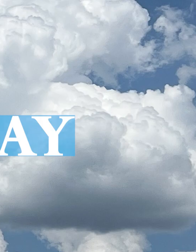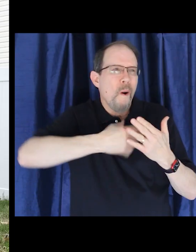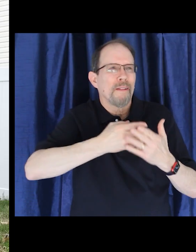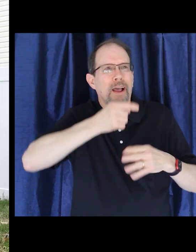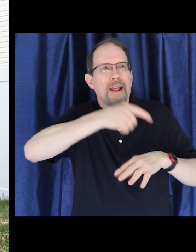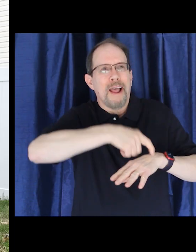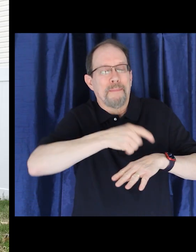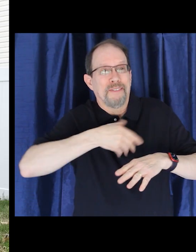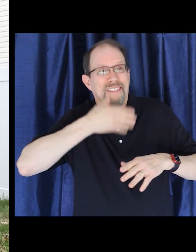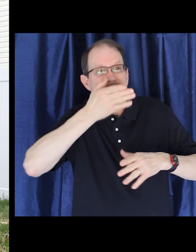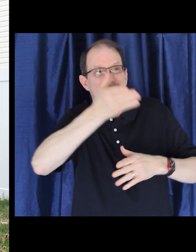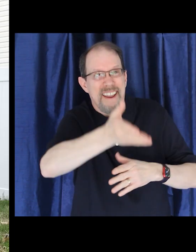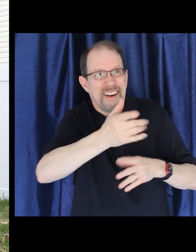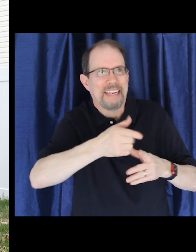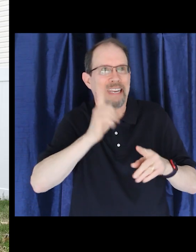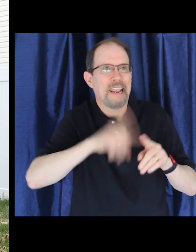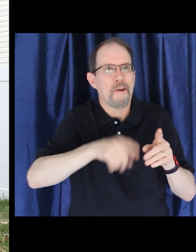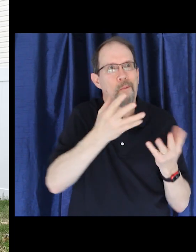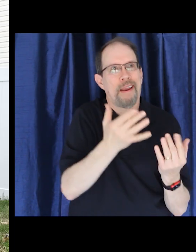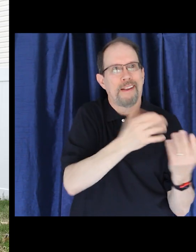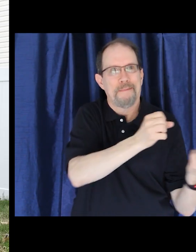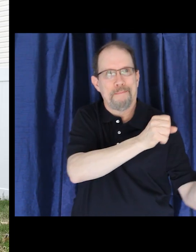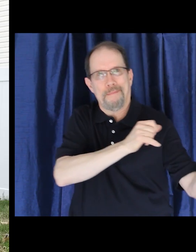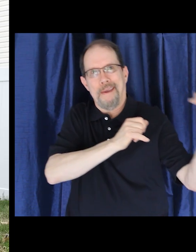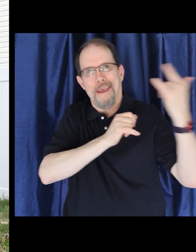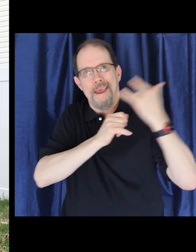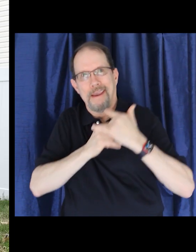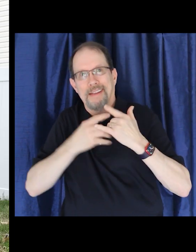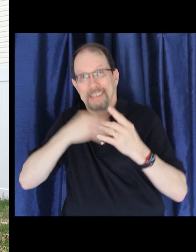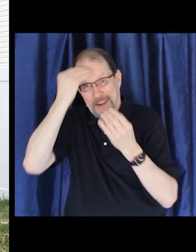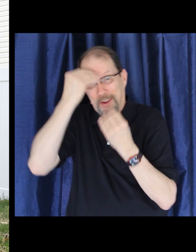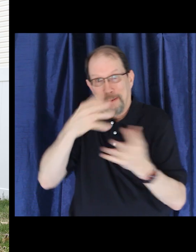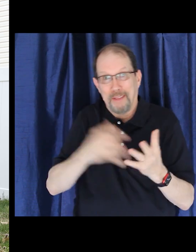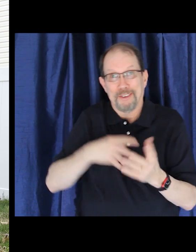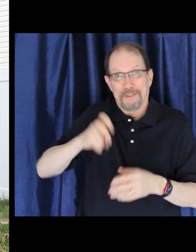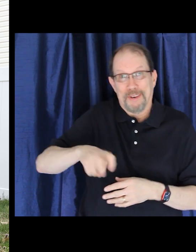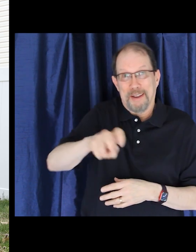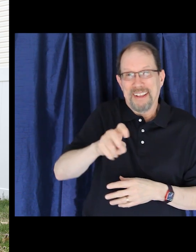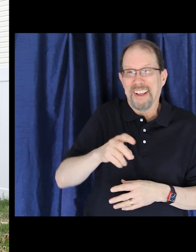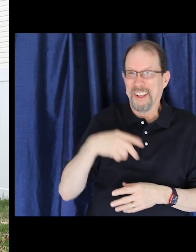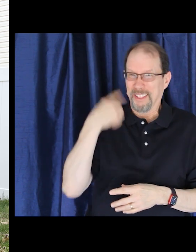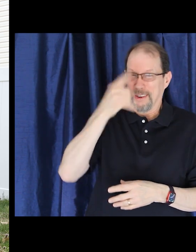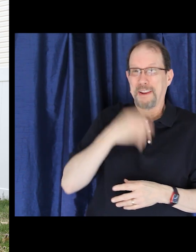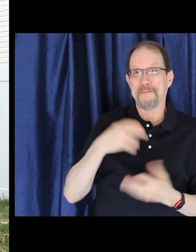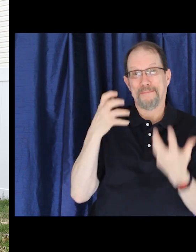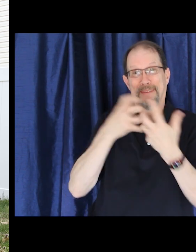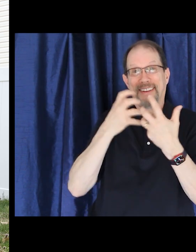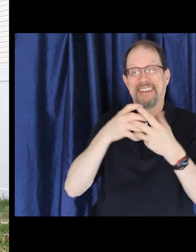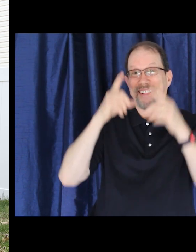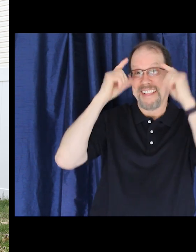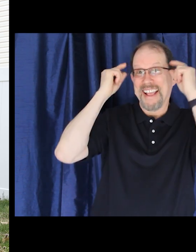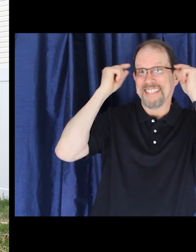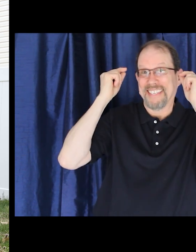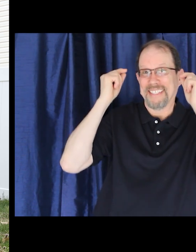Oh my gosh Eddie, I had so much fun in Spain But I thought about you the entire time I couldn't wait to